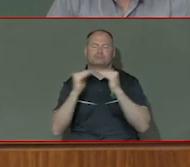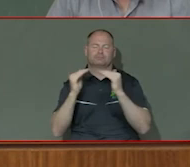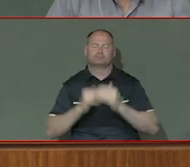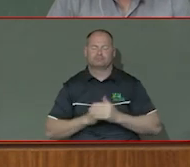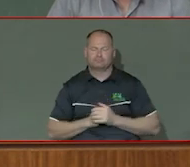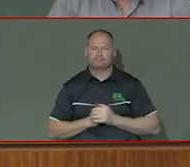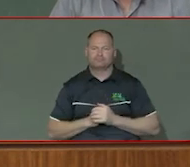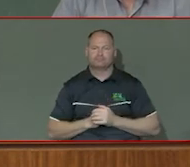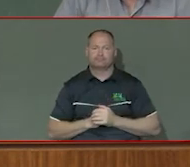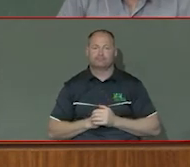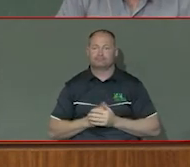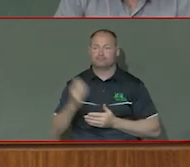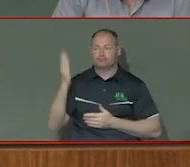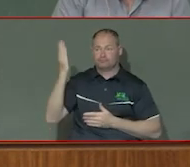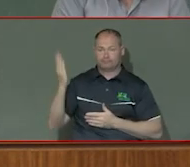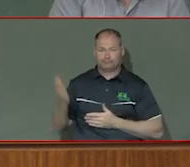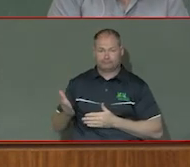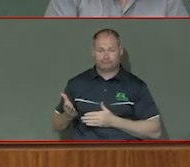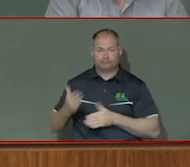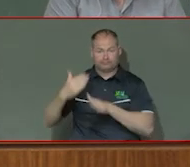Are you happy with that?